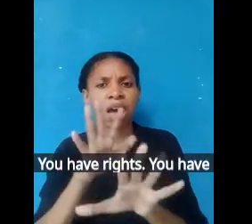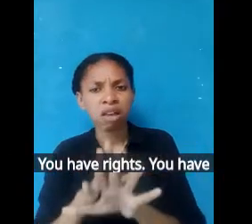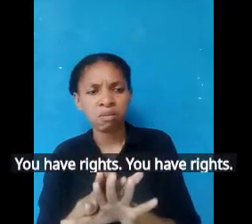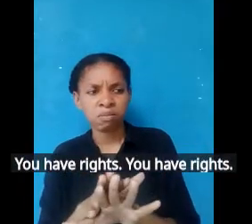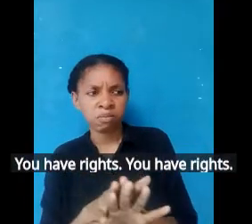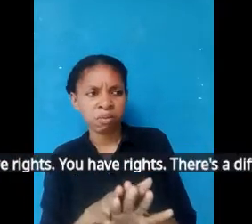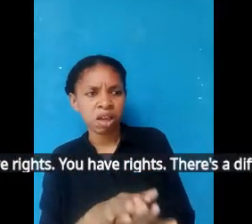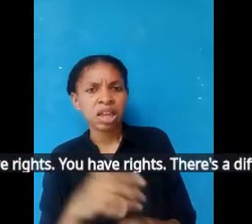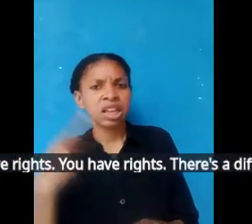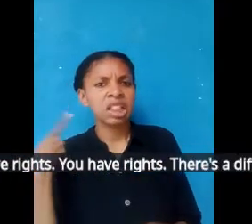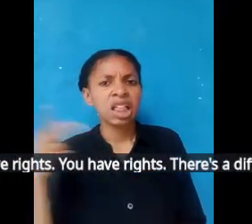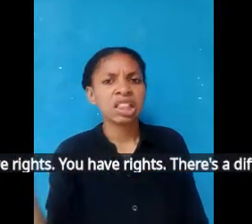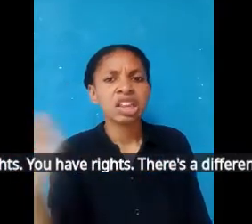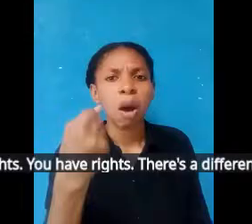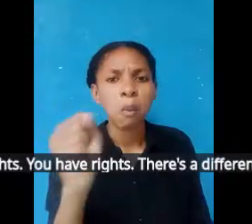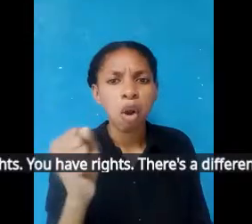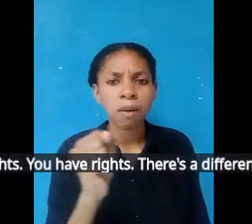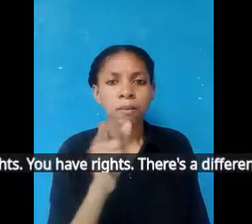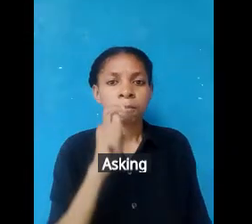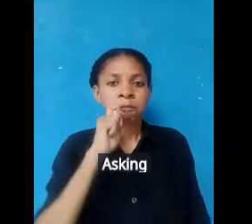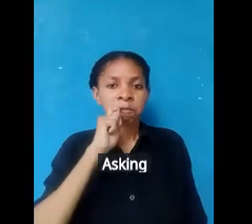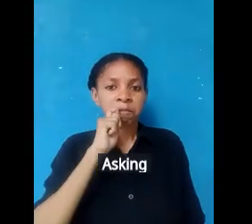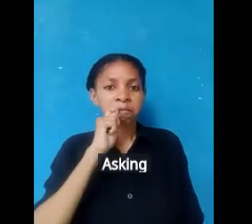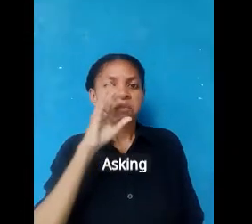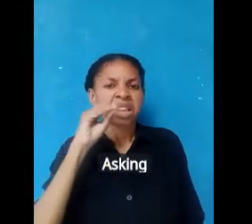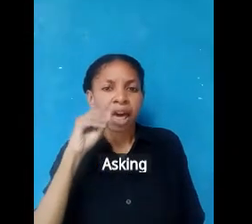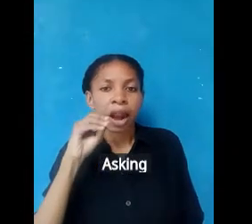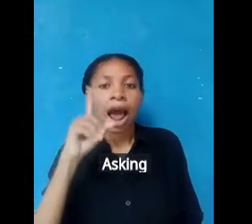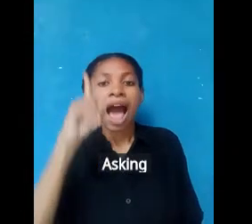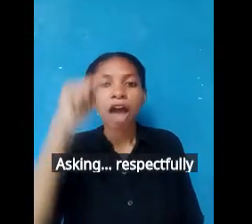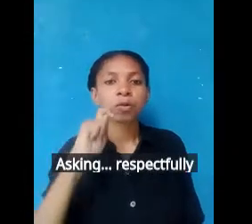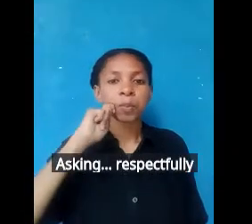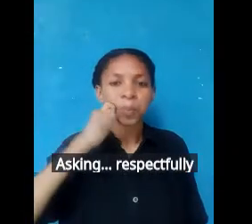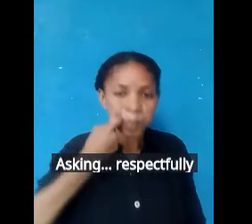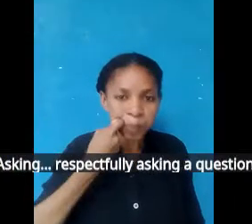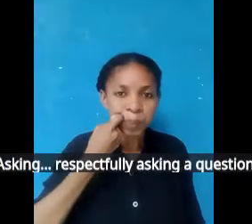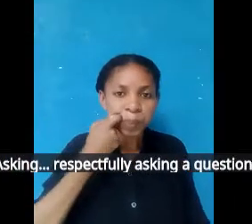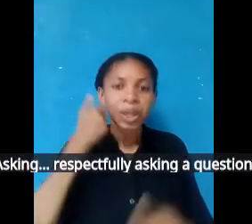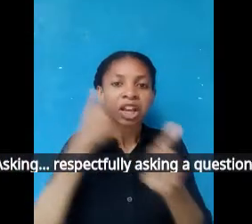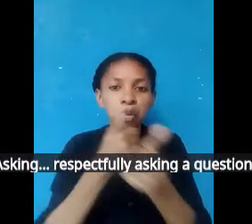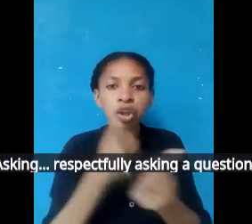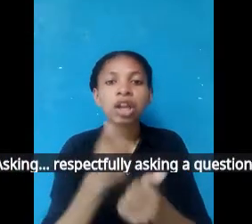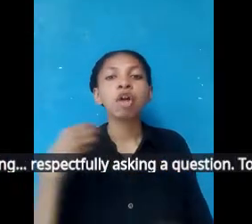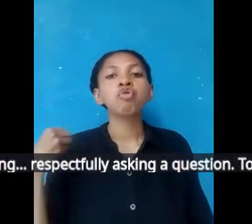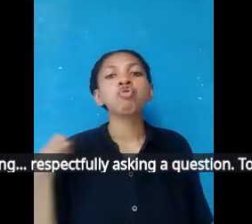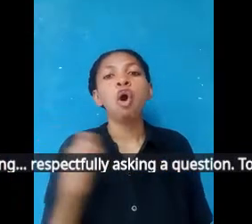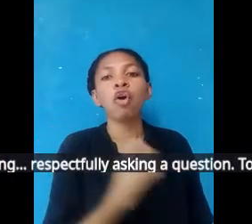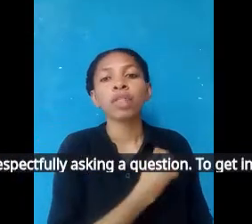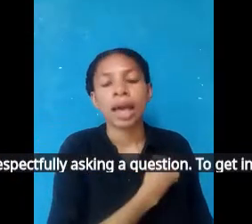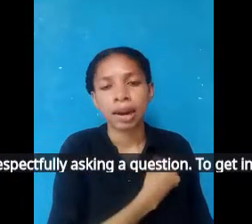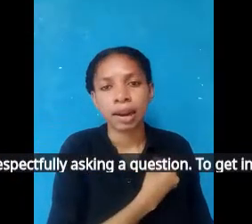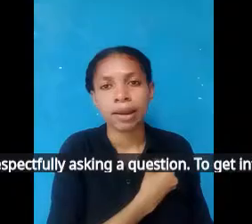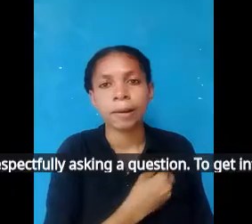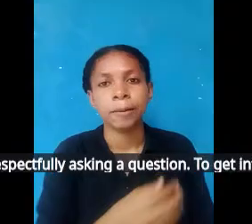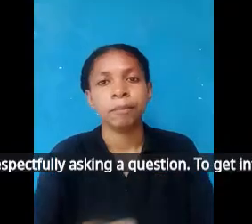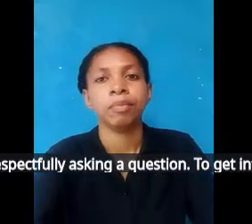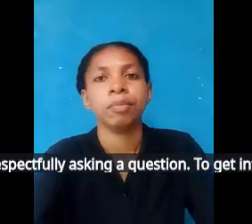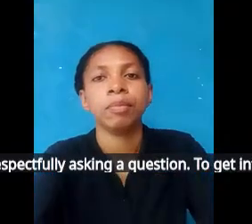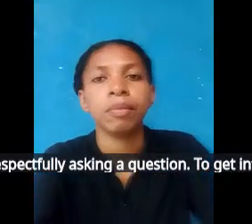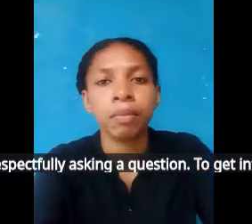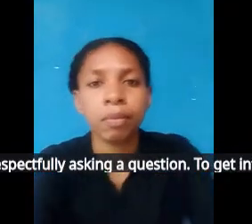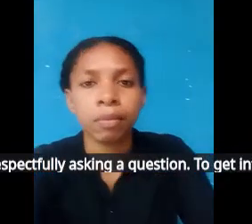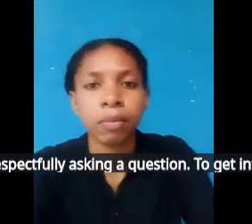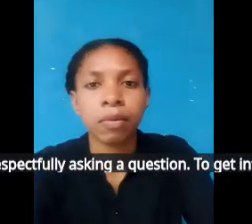a difference between respectfully asking a question to get information